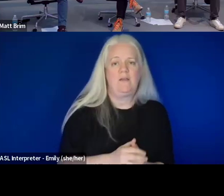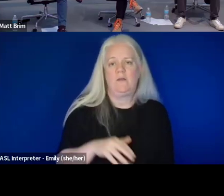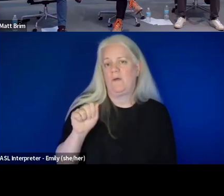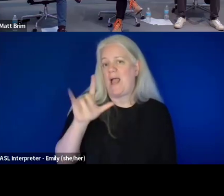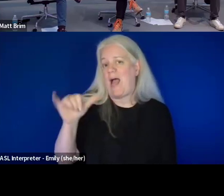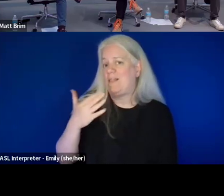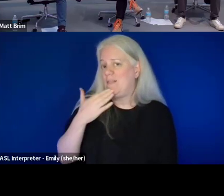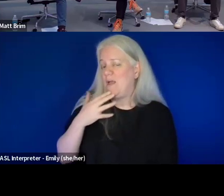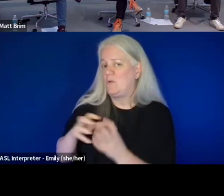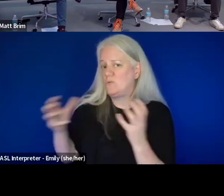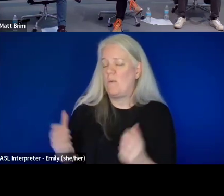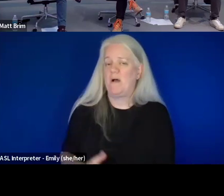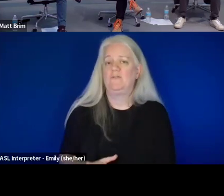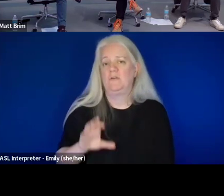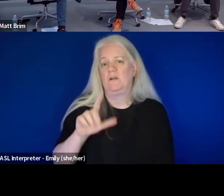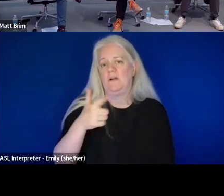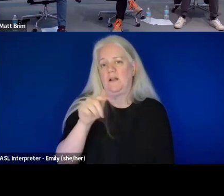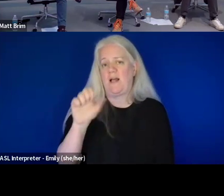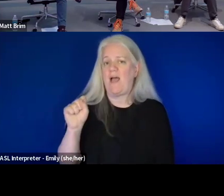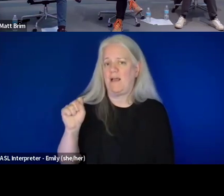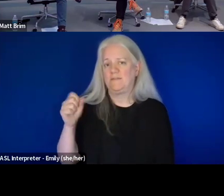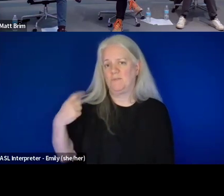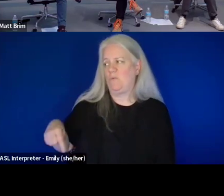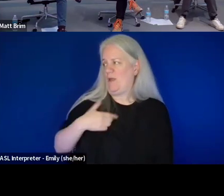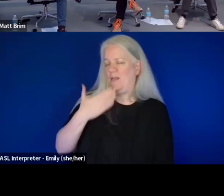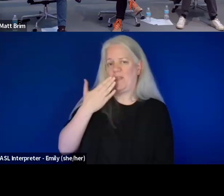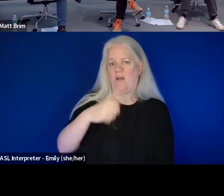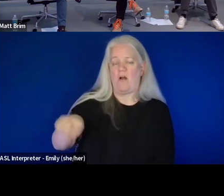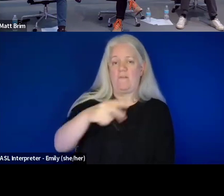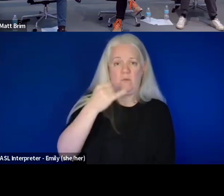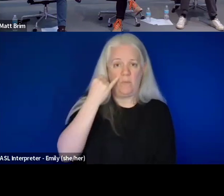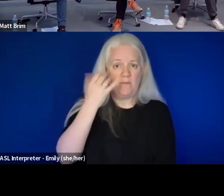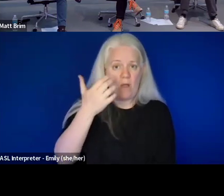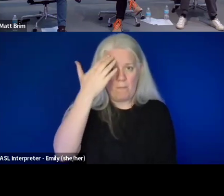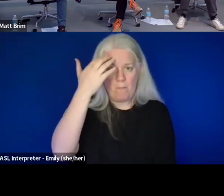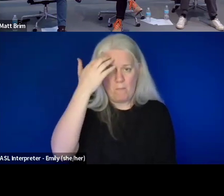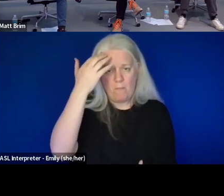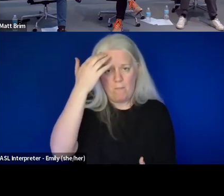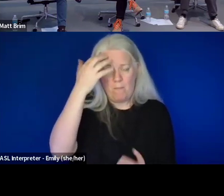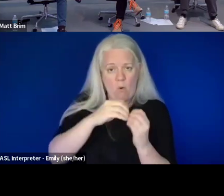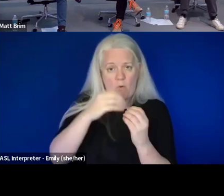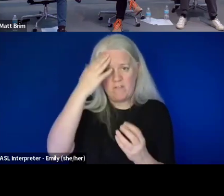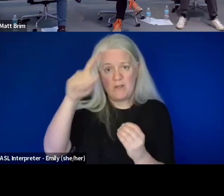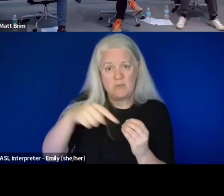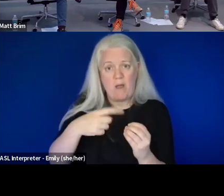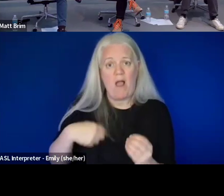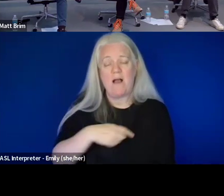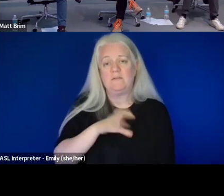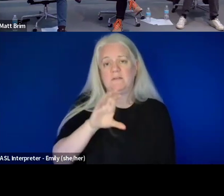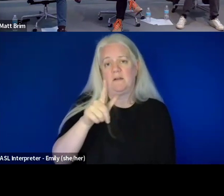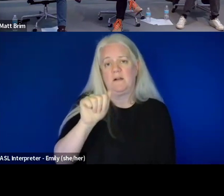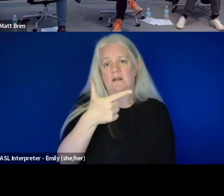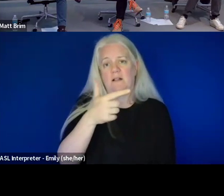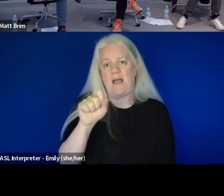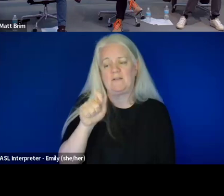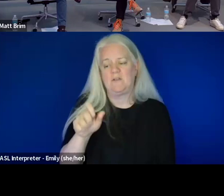On behalf of CLAGS, thanks everybody. If you need more information about us, you can go to clags.org. And if you have any kind of follow-up information, you can send it